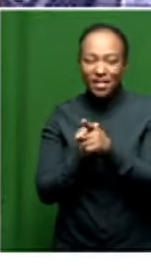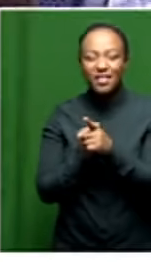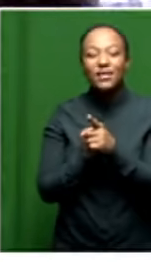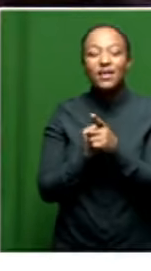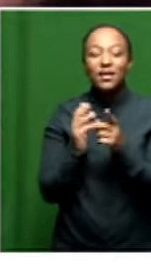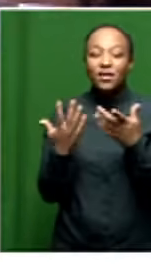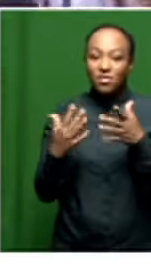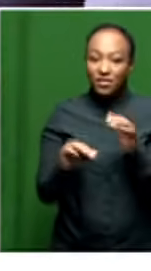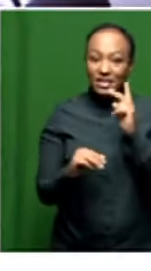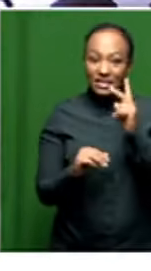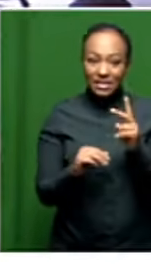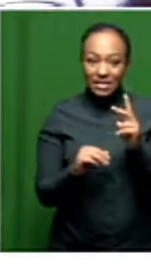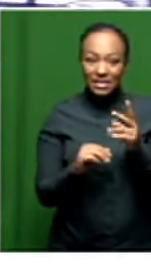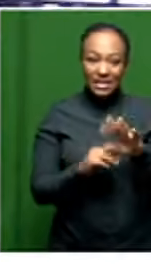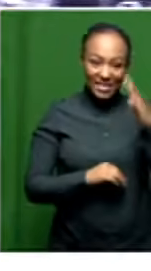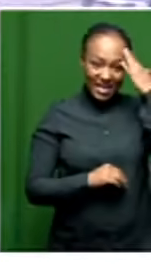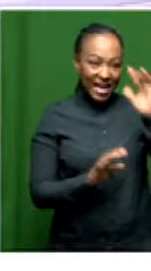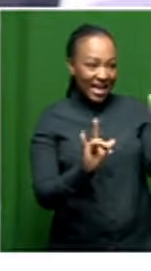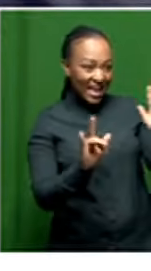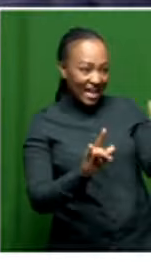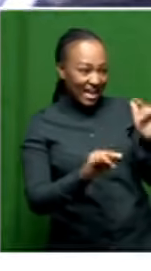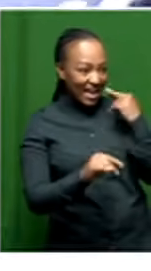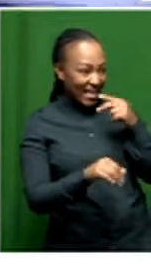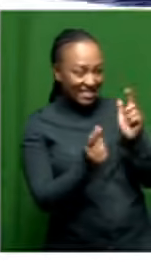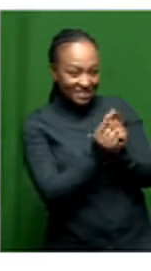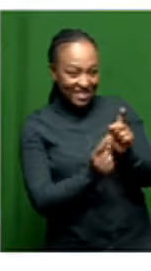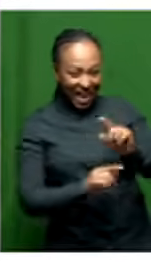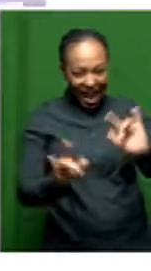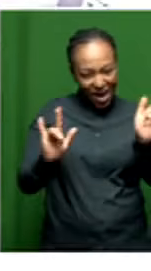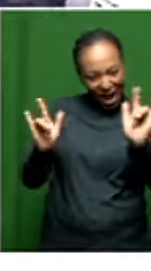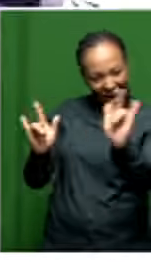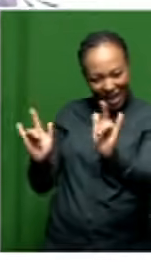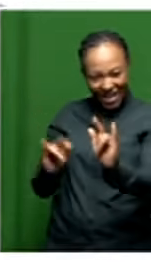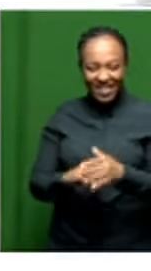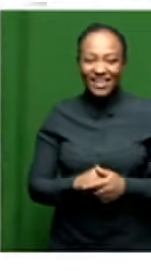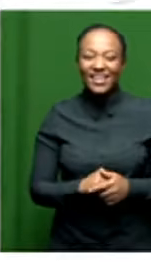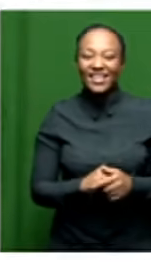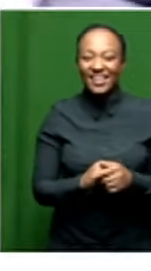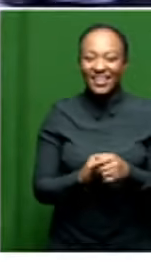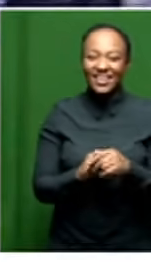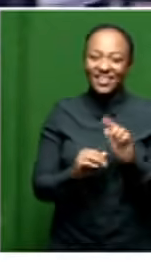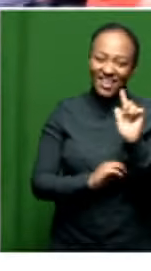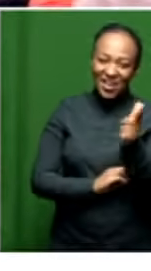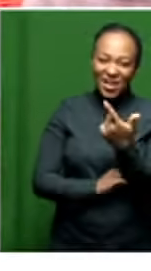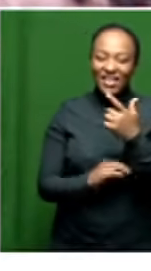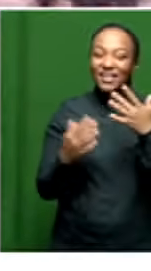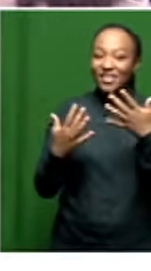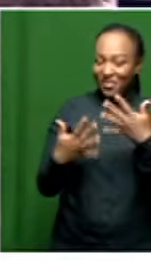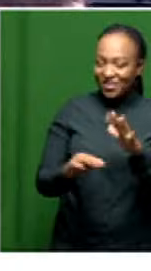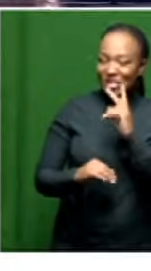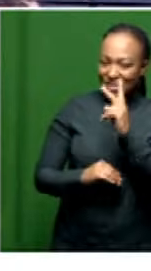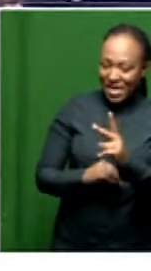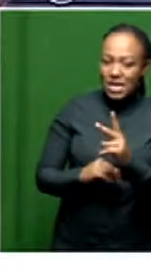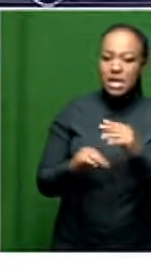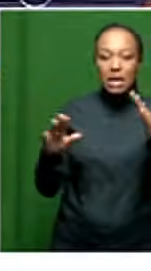is buzzing. Hey, hi, nice to meet you. Hello. Yeah, well, you can see everybody is out and about on their way